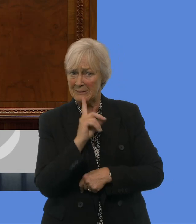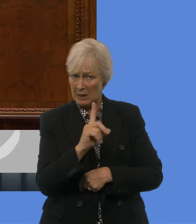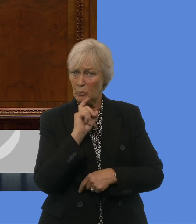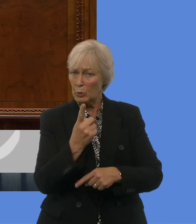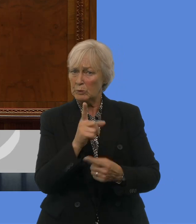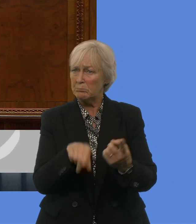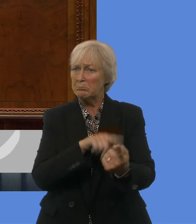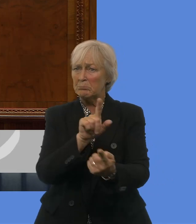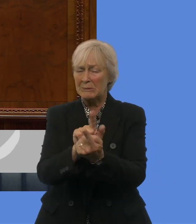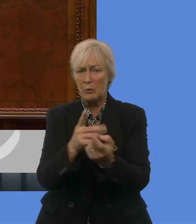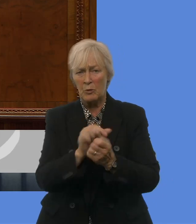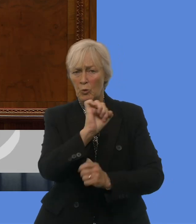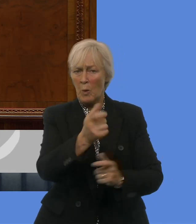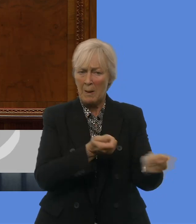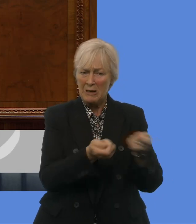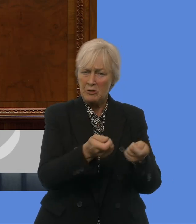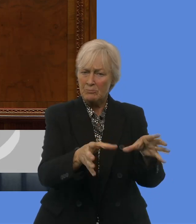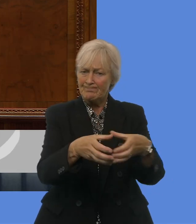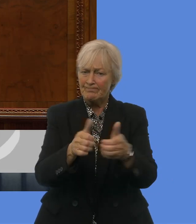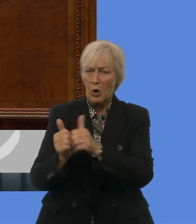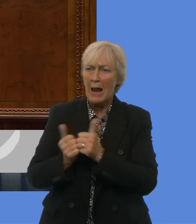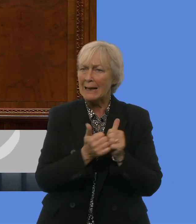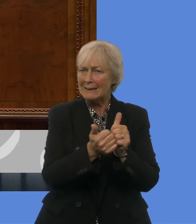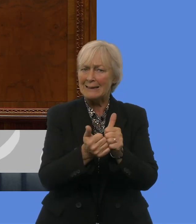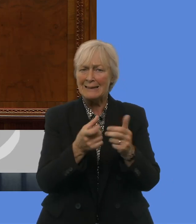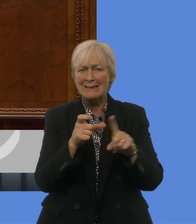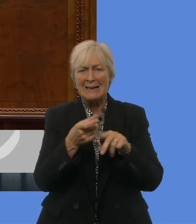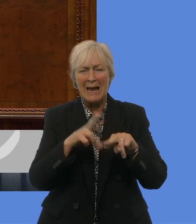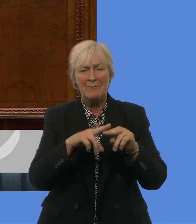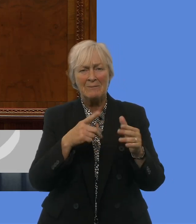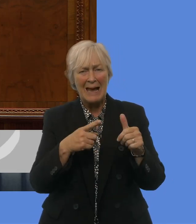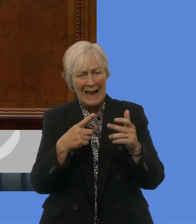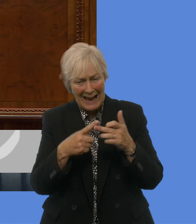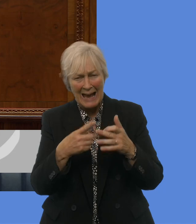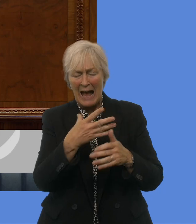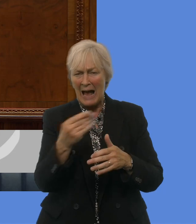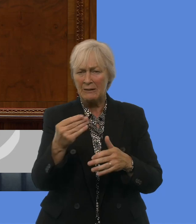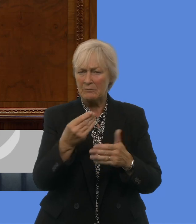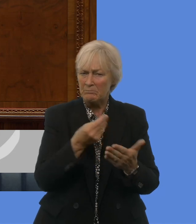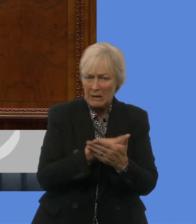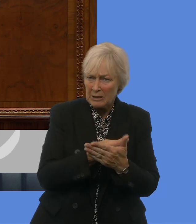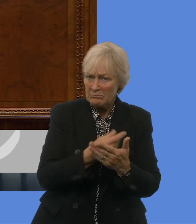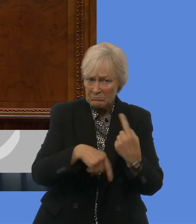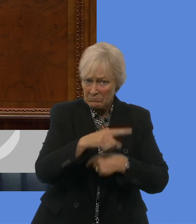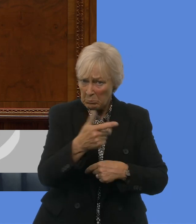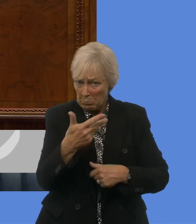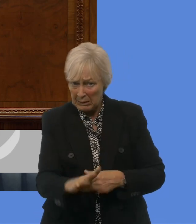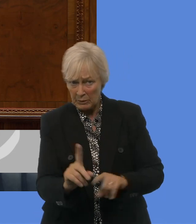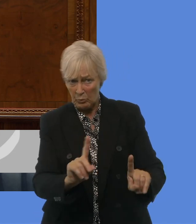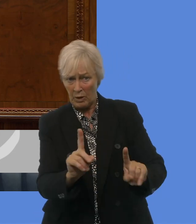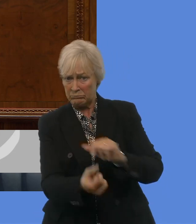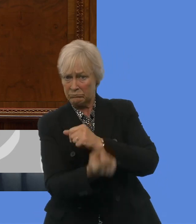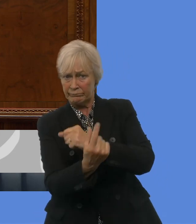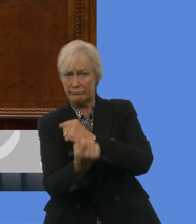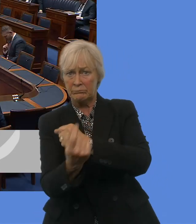meeting with your ministerial colleagues, DFA and Finance, to discuss this issue. Has that meeting taken place, and what has the